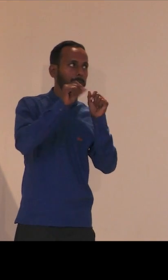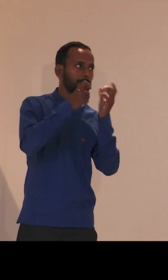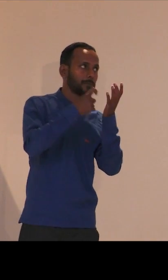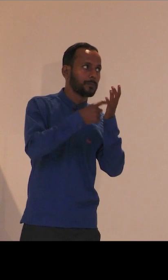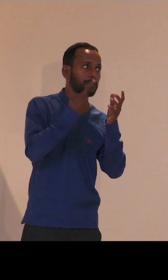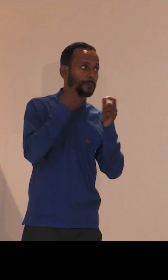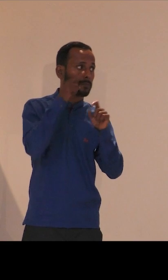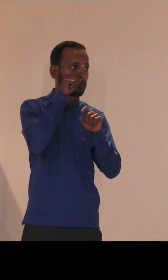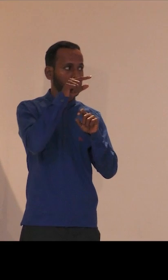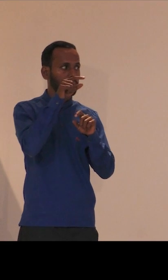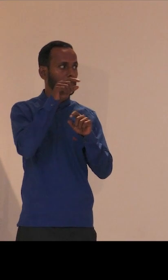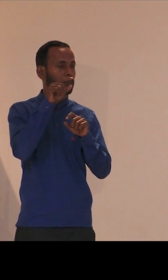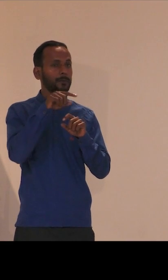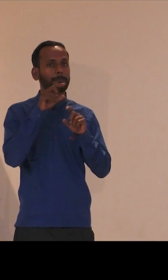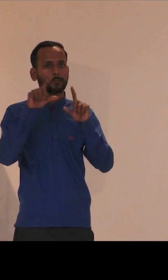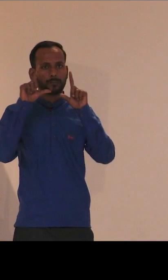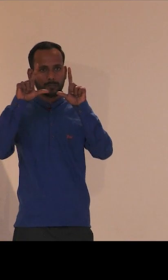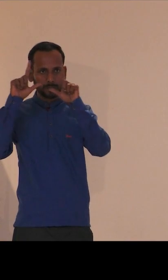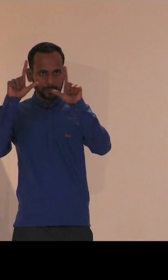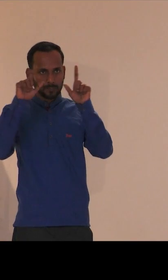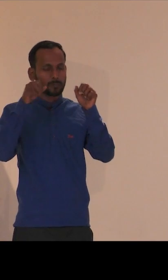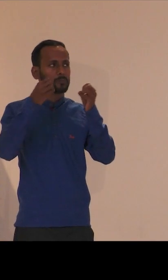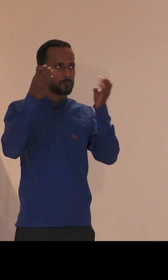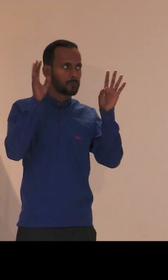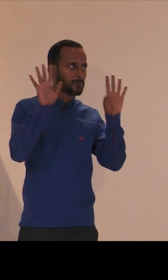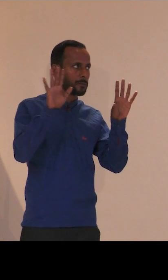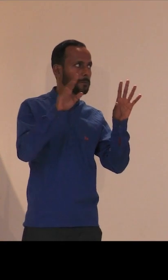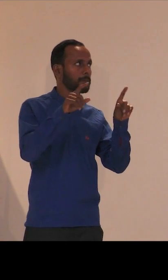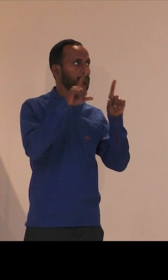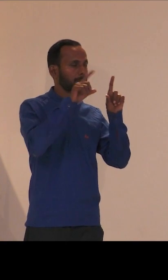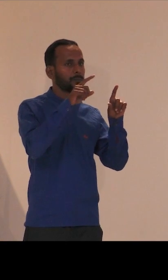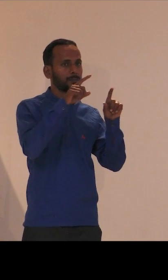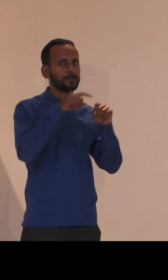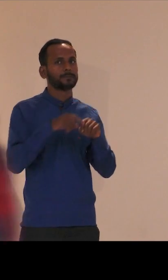site, so I've used a lot of photographs in each of the slides.